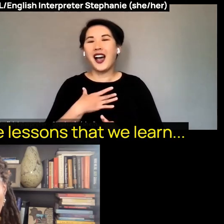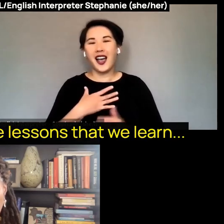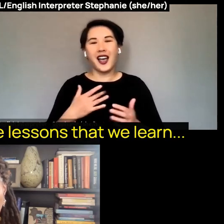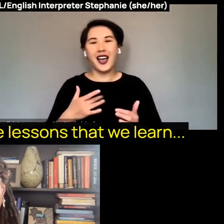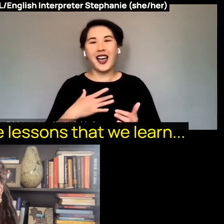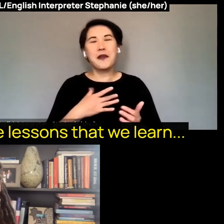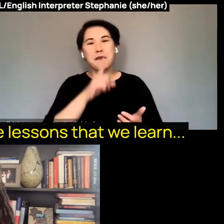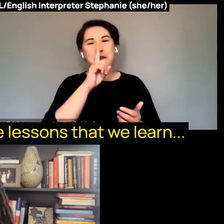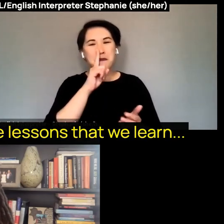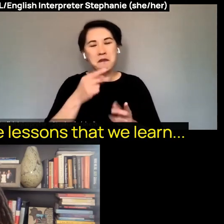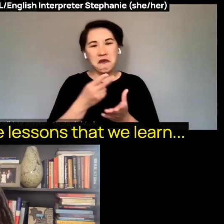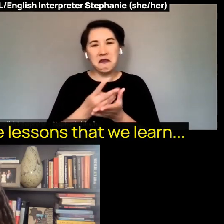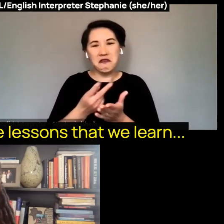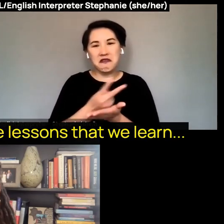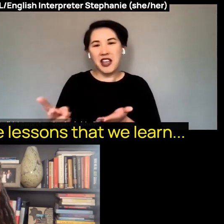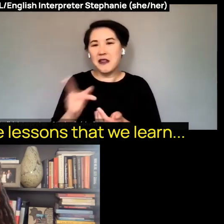as failure, but